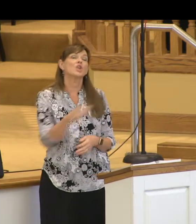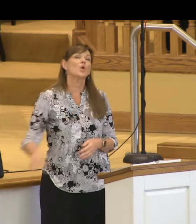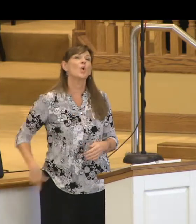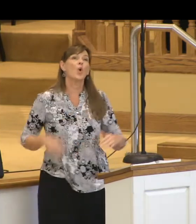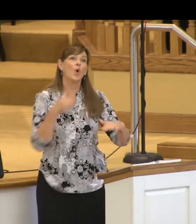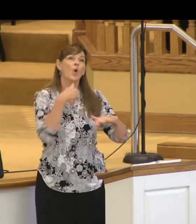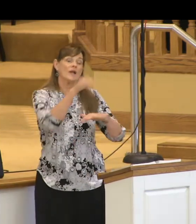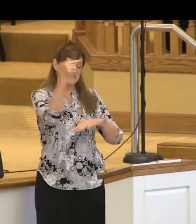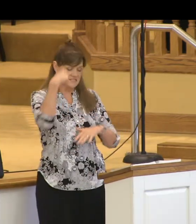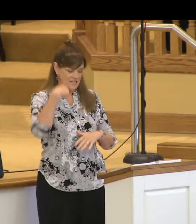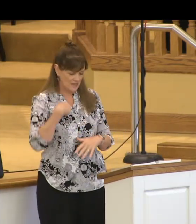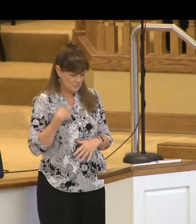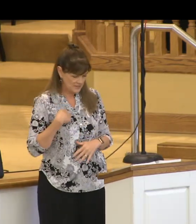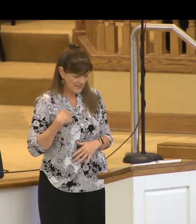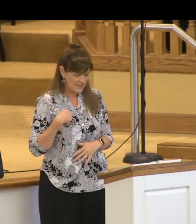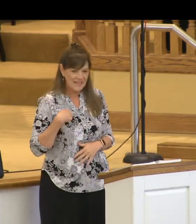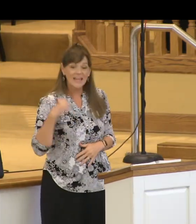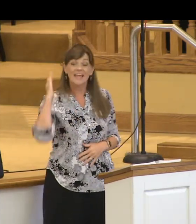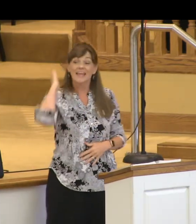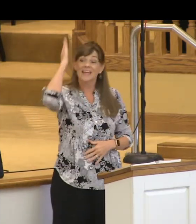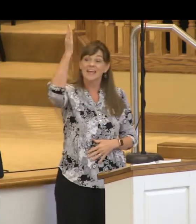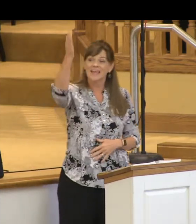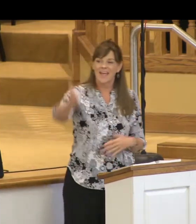I, Lord, send me.